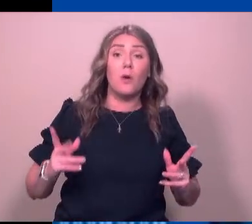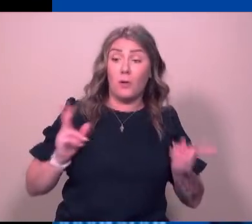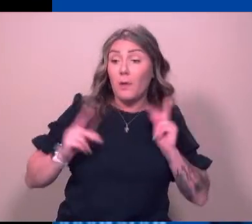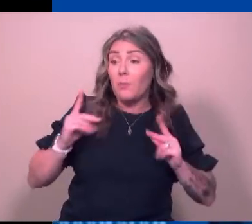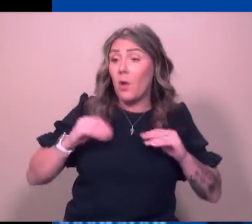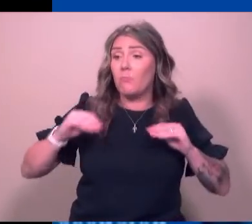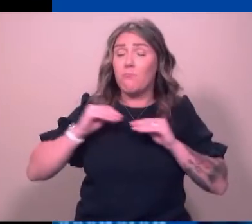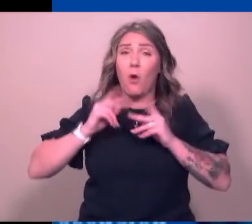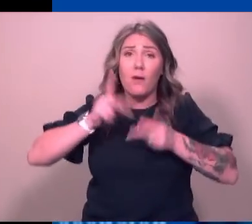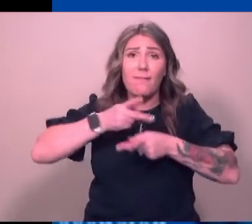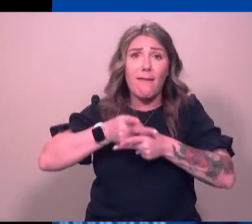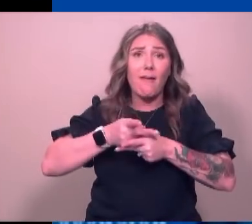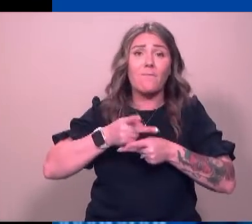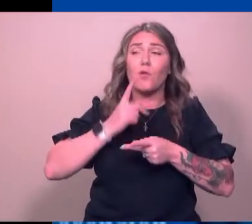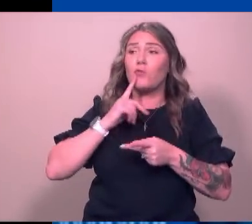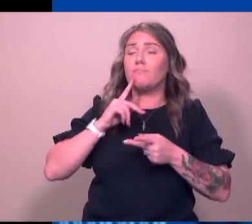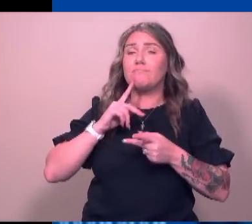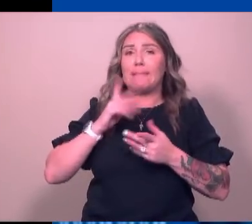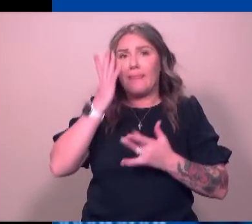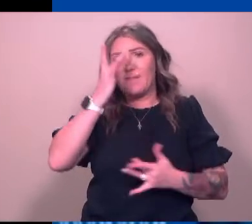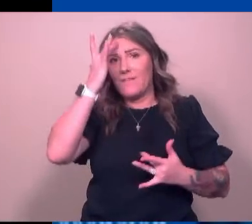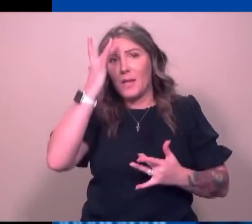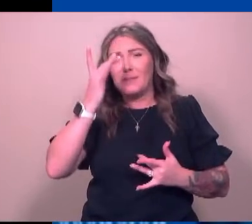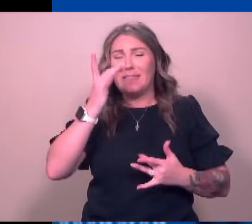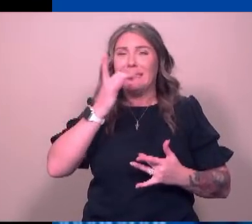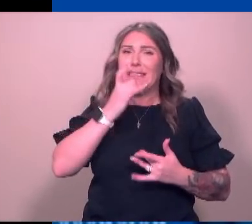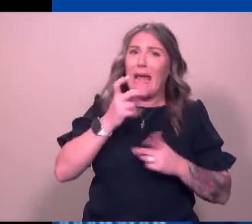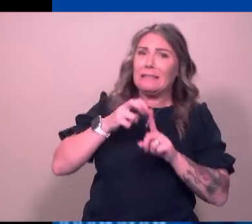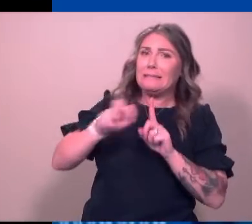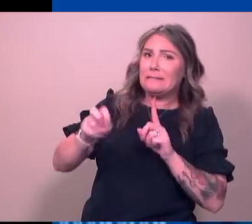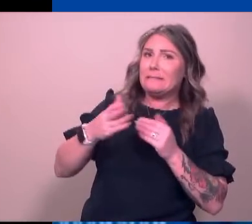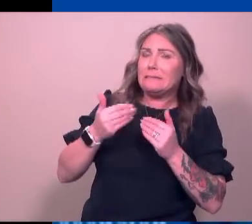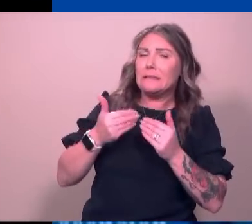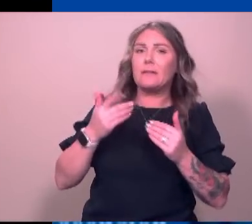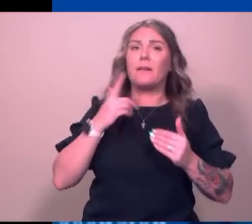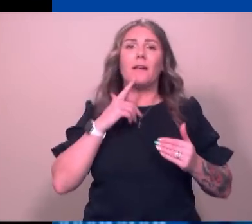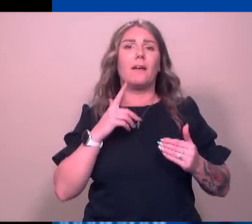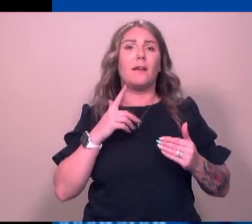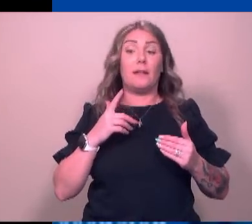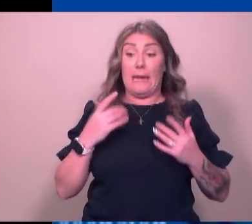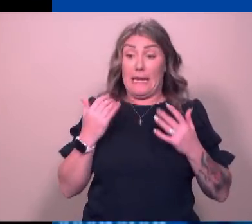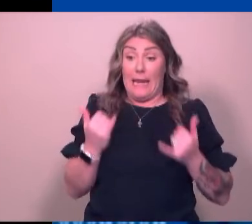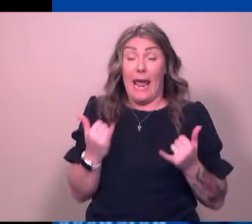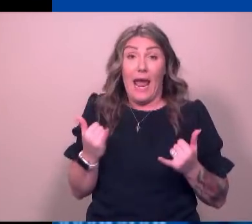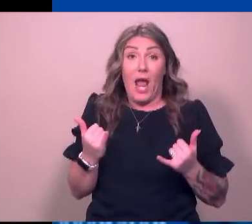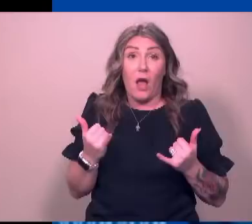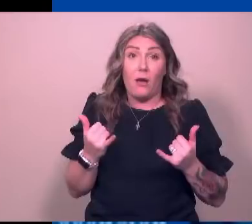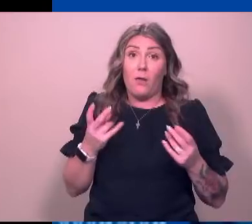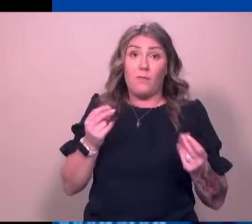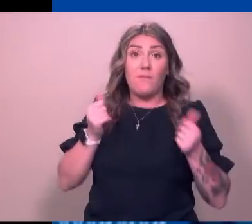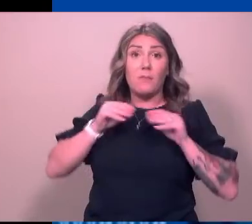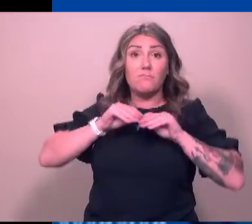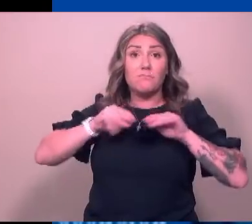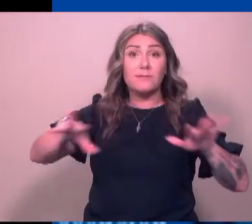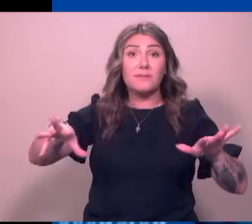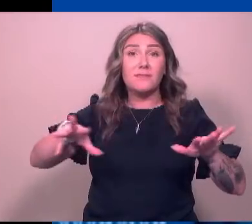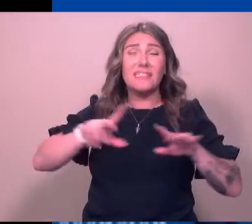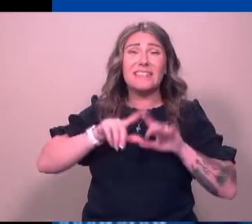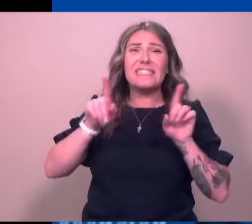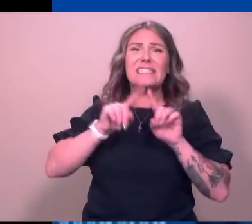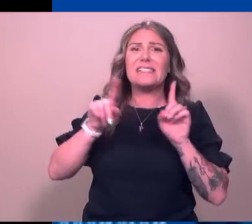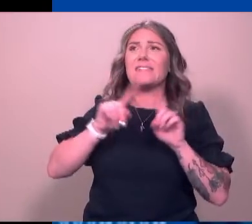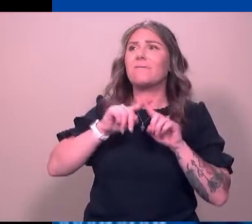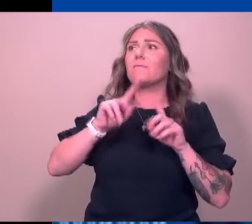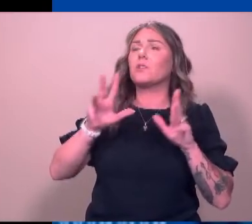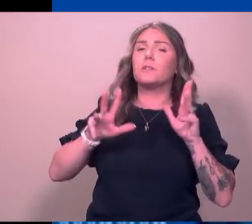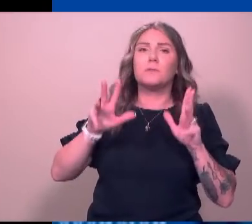careful, the virus was less transmissible than the ones that we're currently dealing with, led to a different